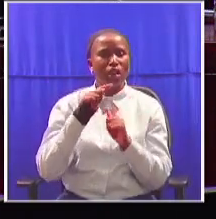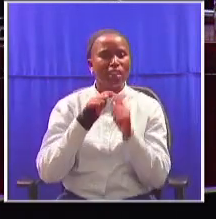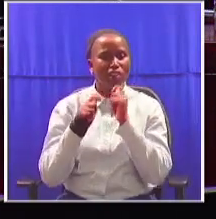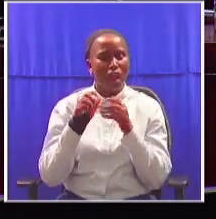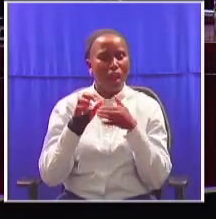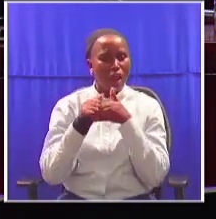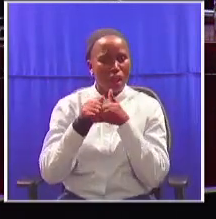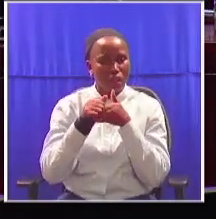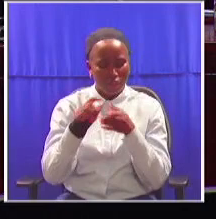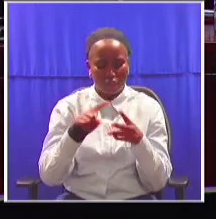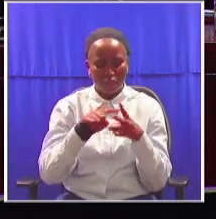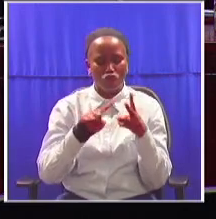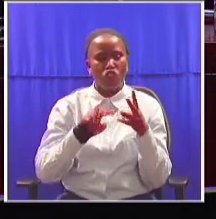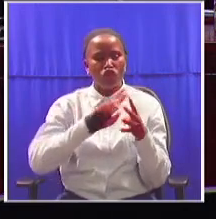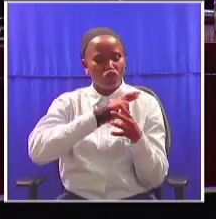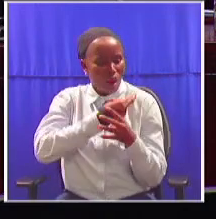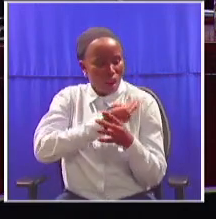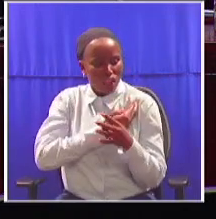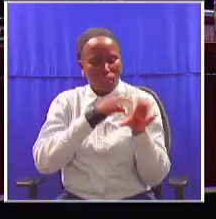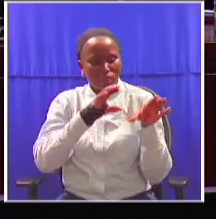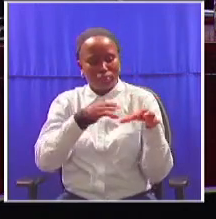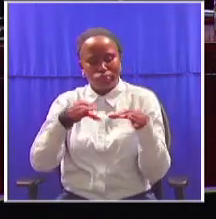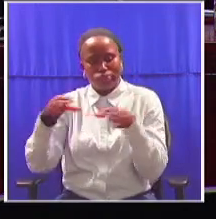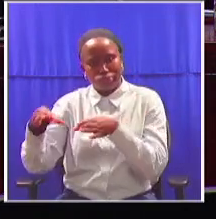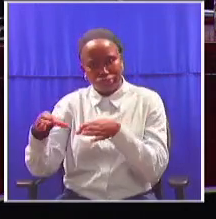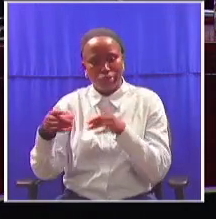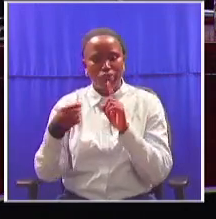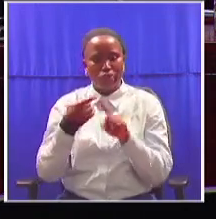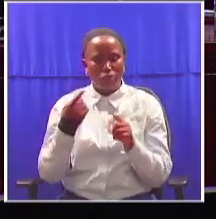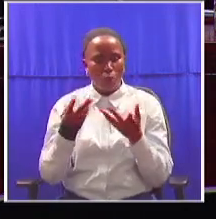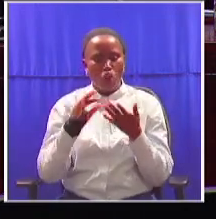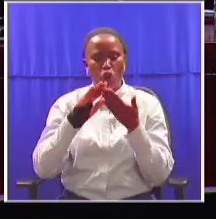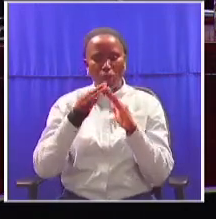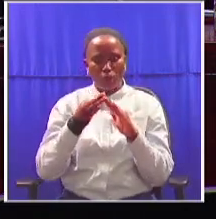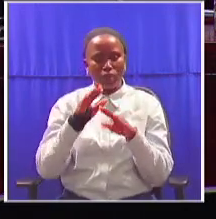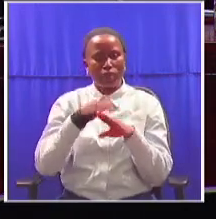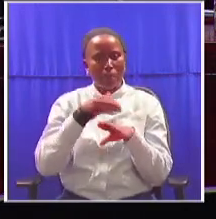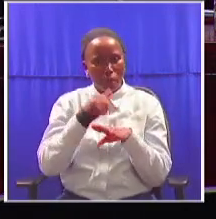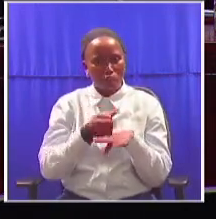religious bodies, our various community-based organizations,